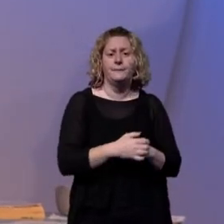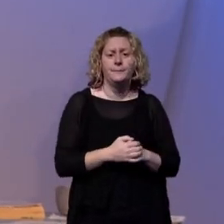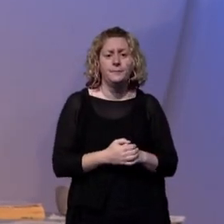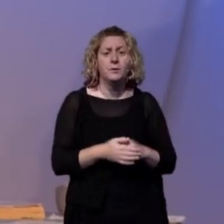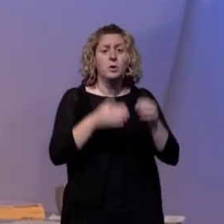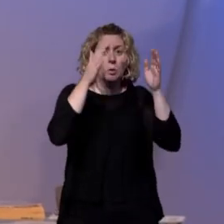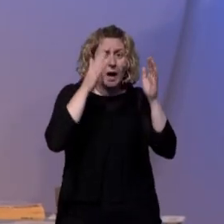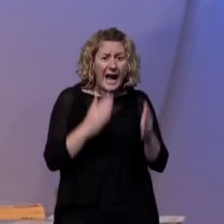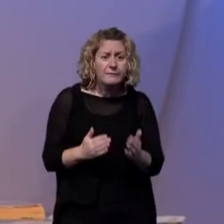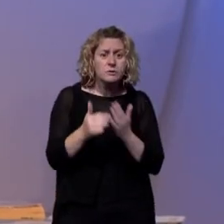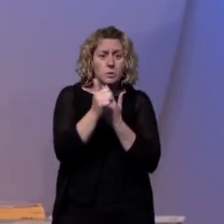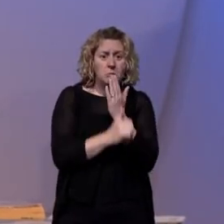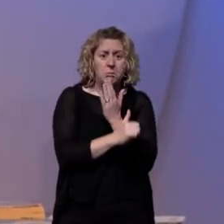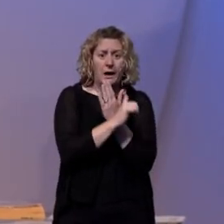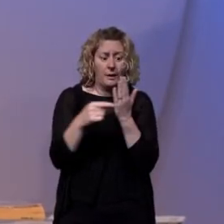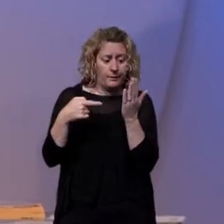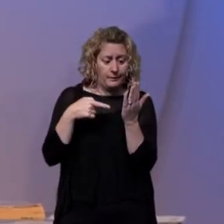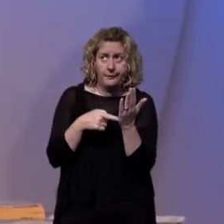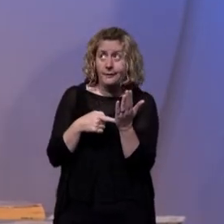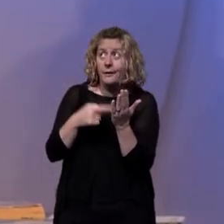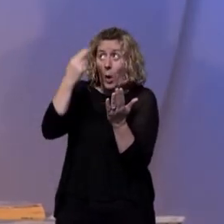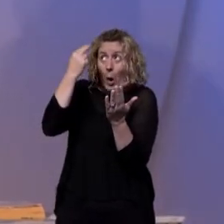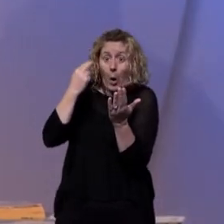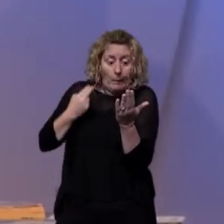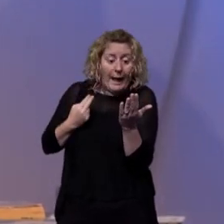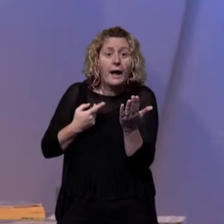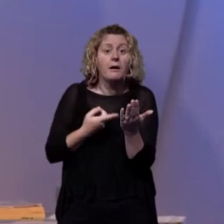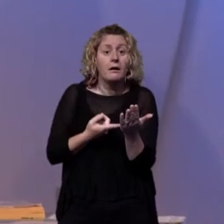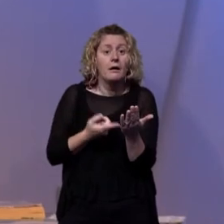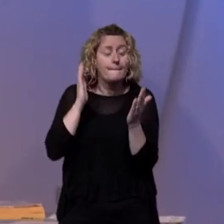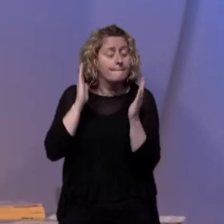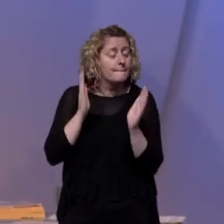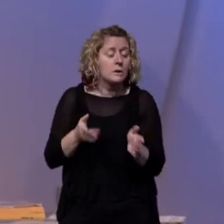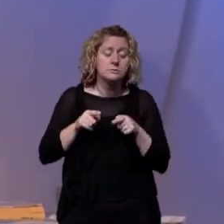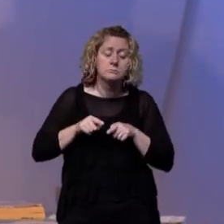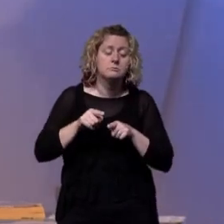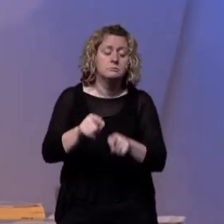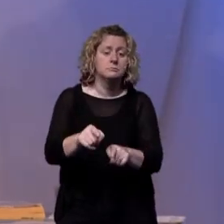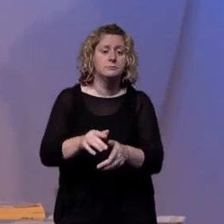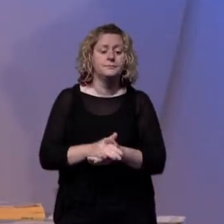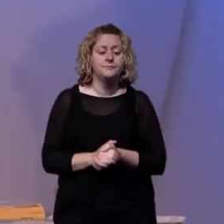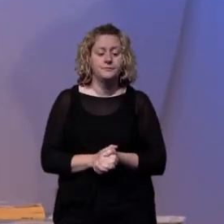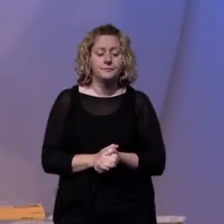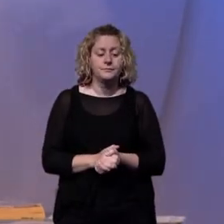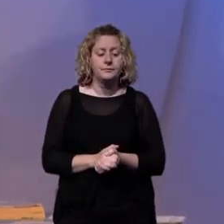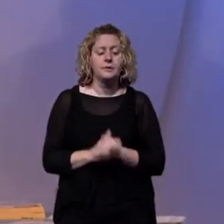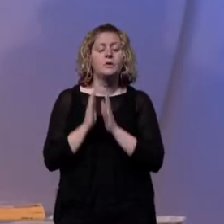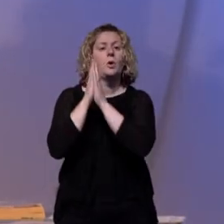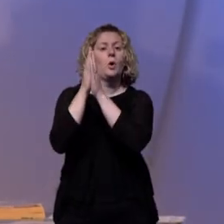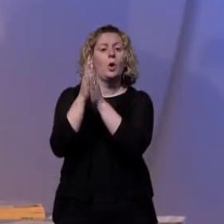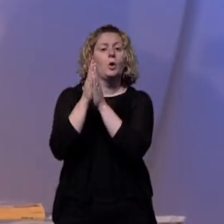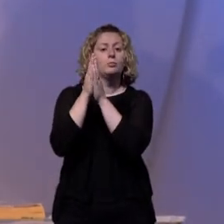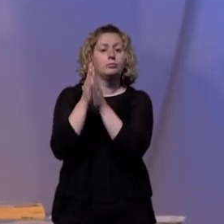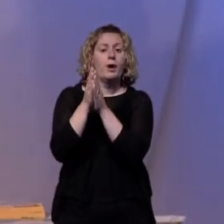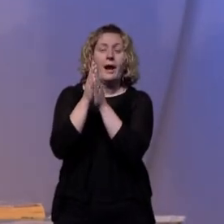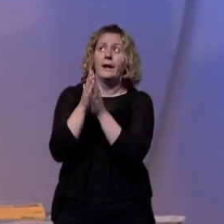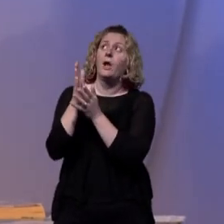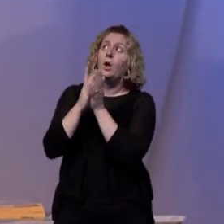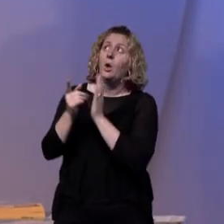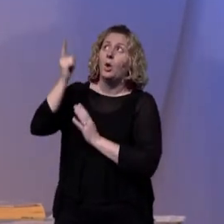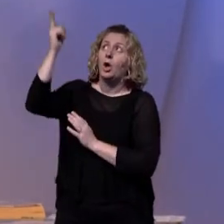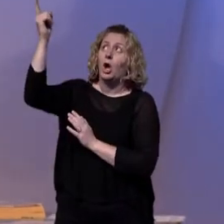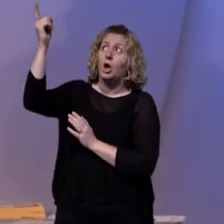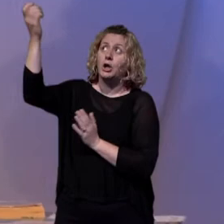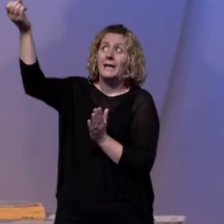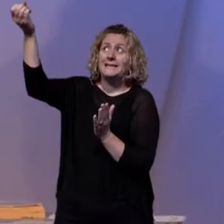to obey the Bible. And when you pray, so what prayer is this, isn't it, at one level? God speaks to me in Scripture and I speak back